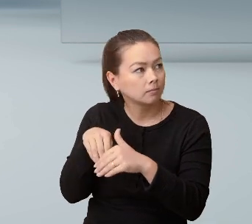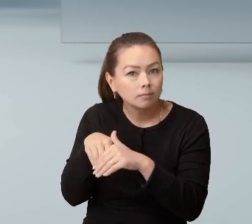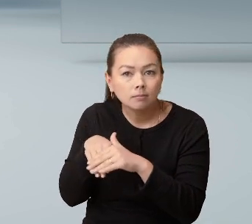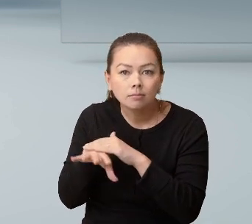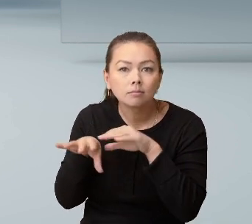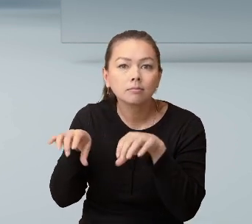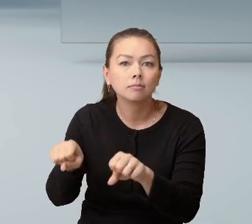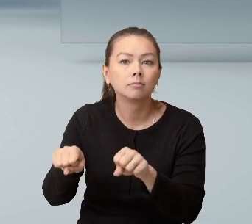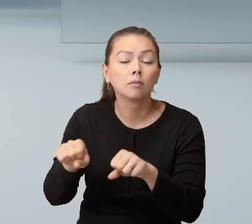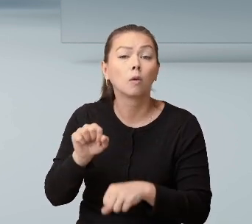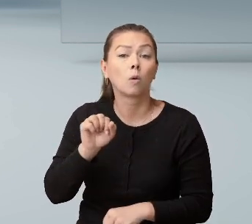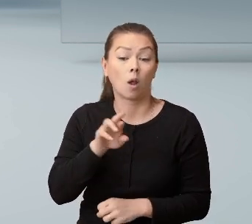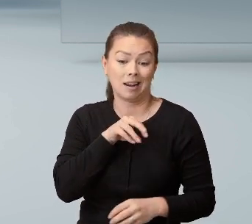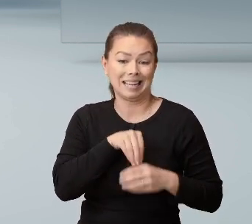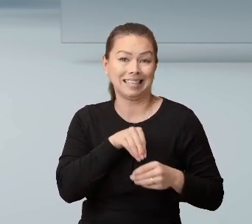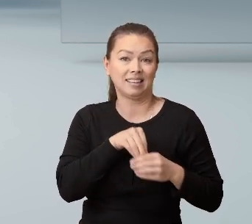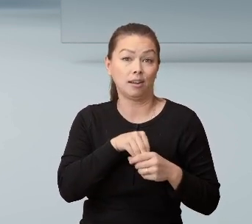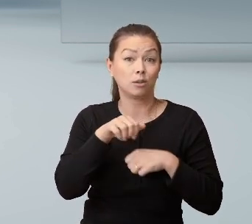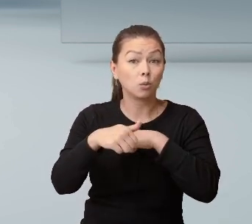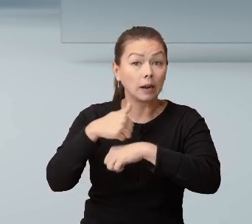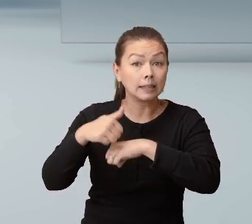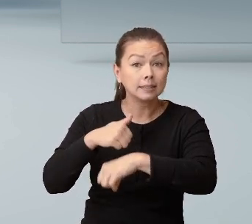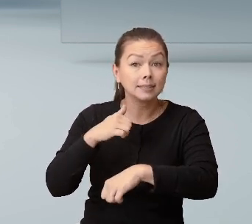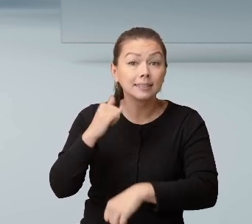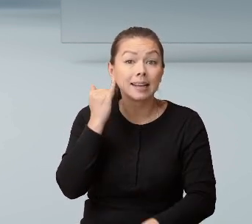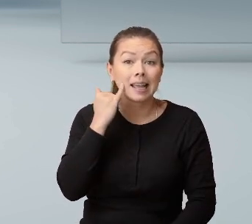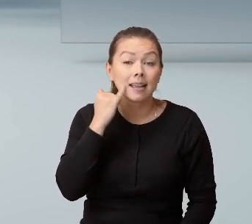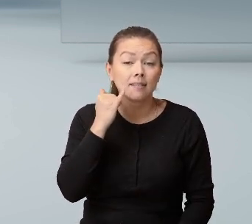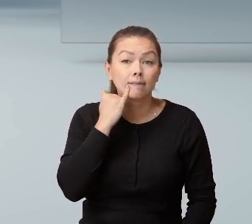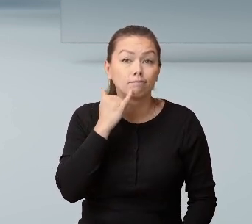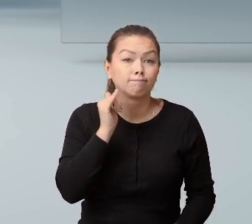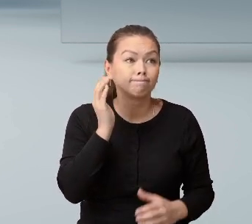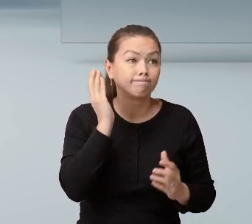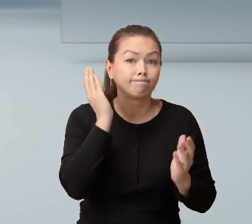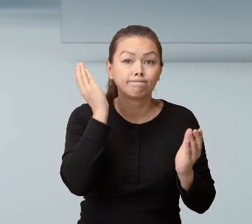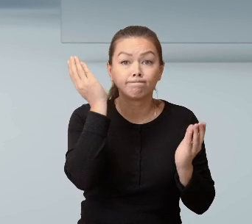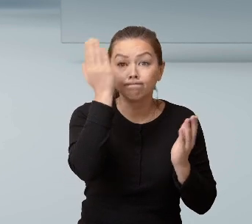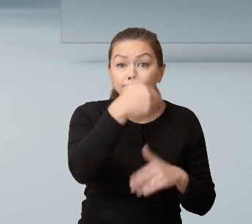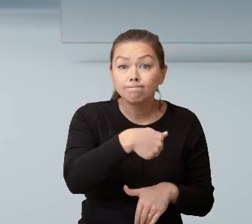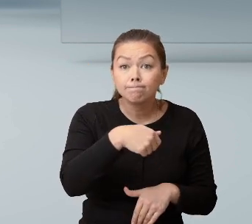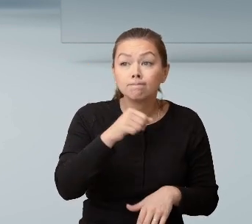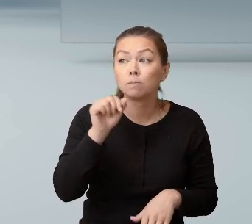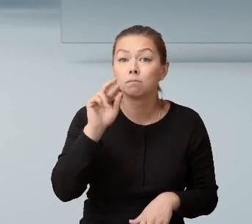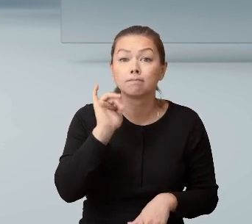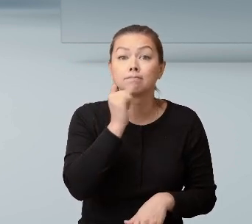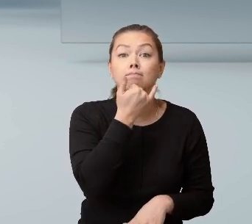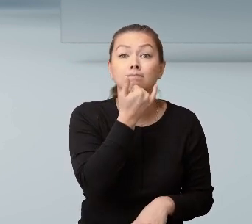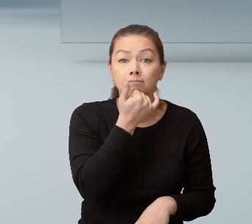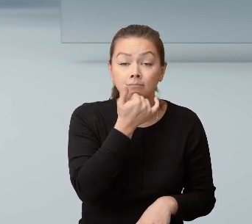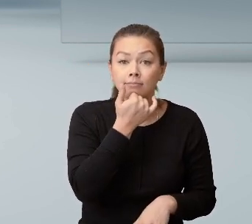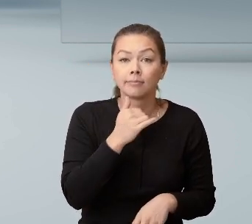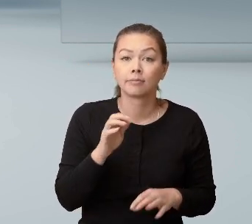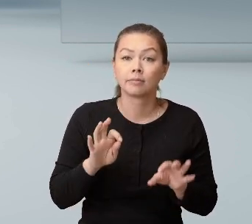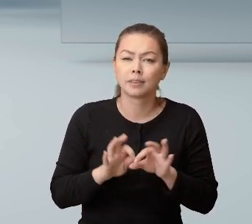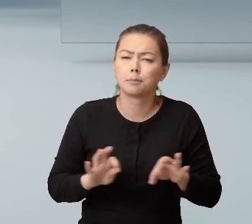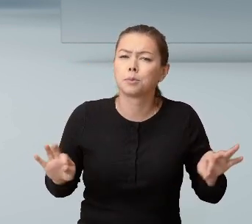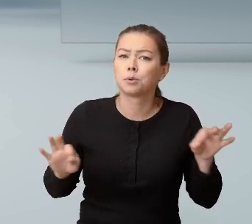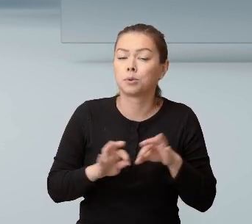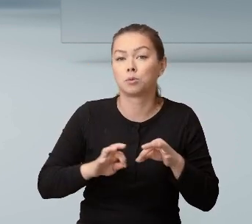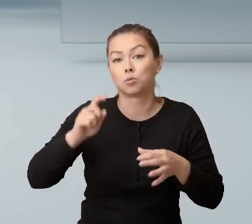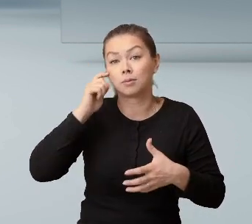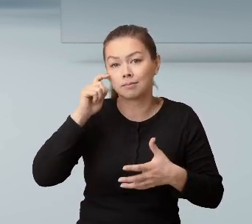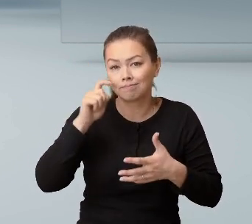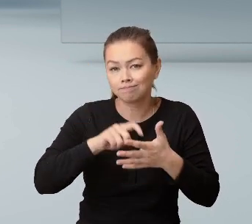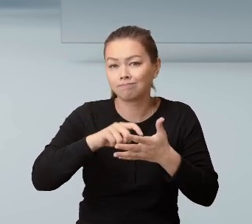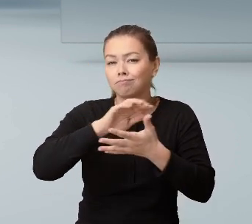something can come from an inside the organization, whether it's unintentional or accidental. We have to be aware of